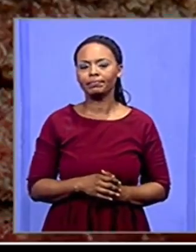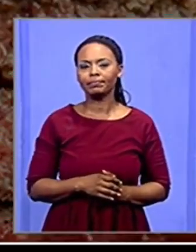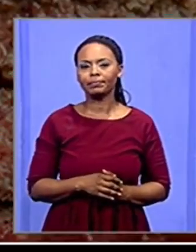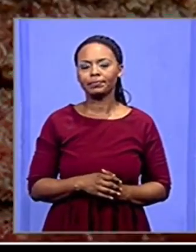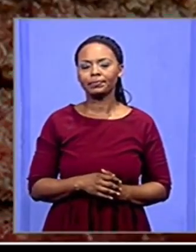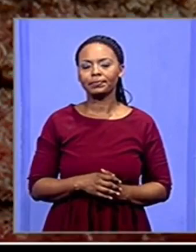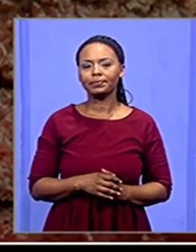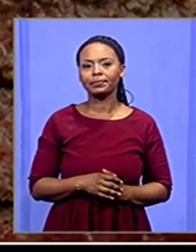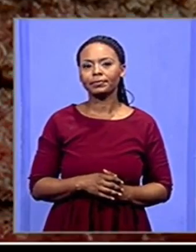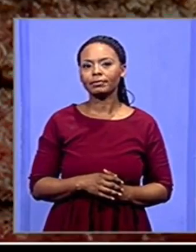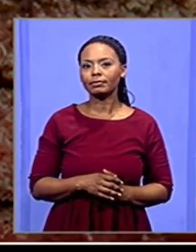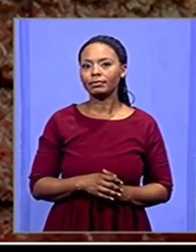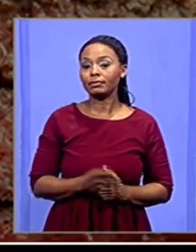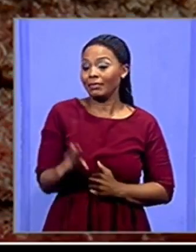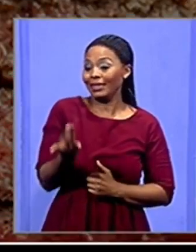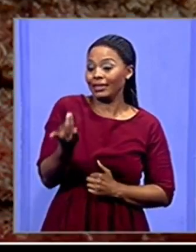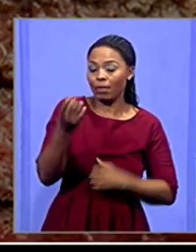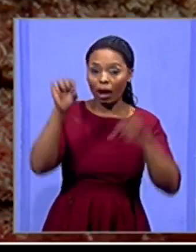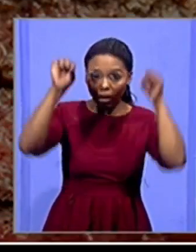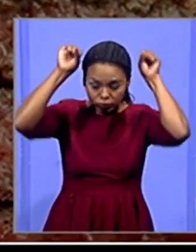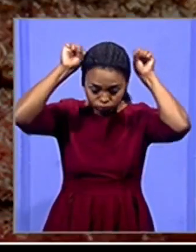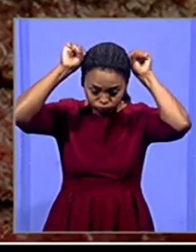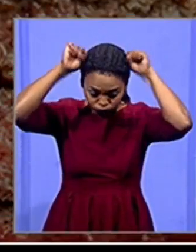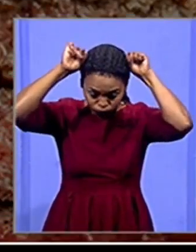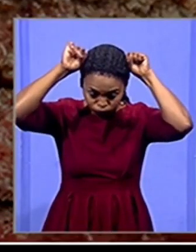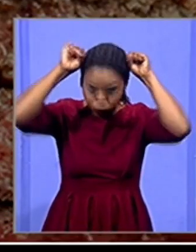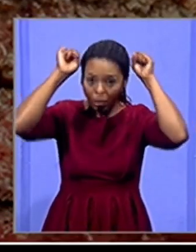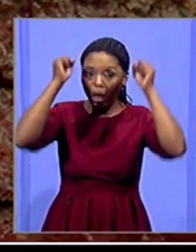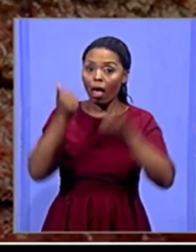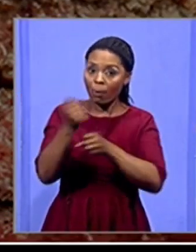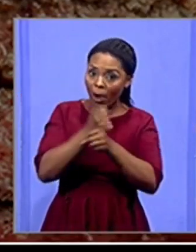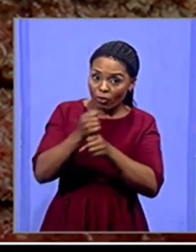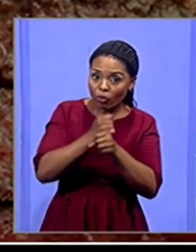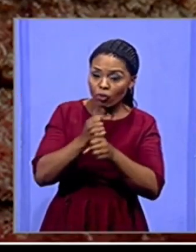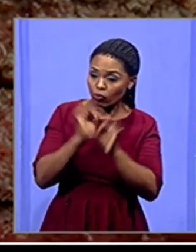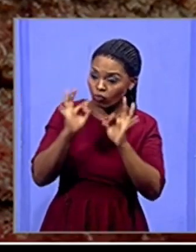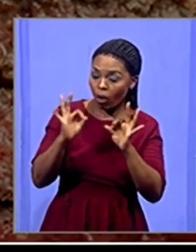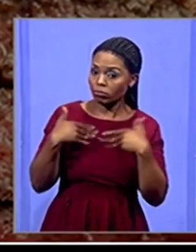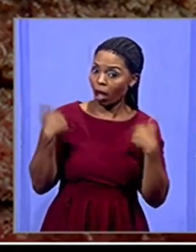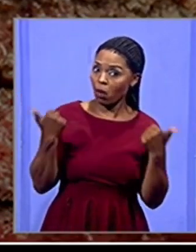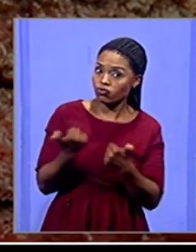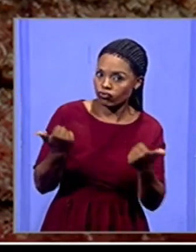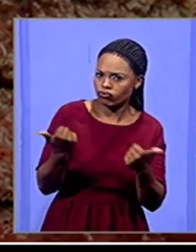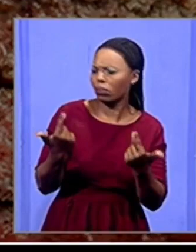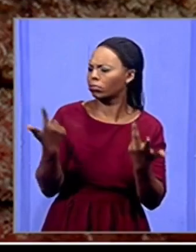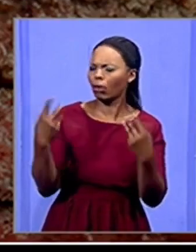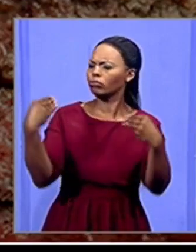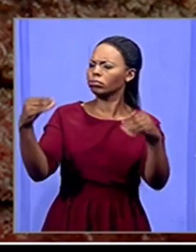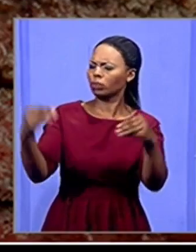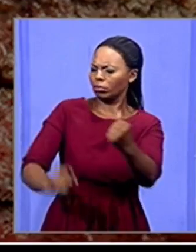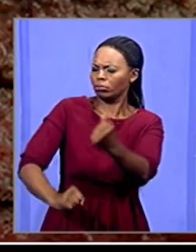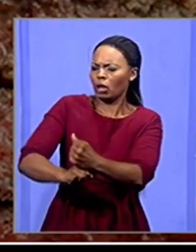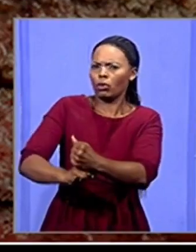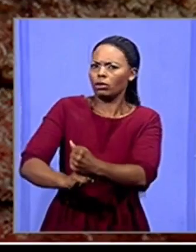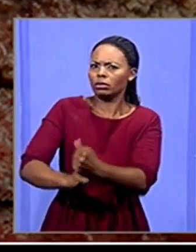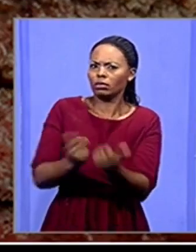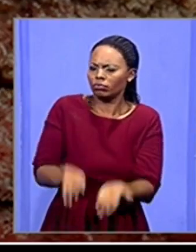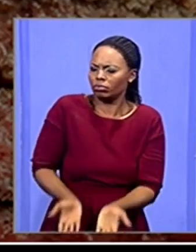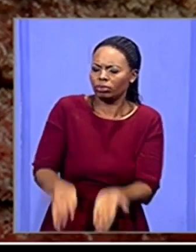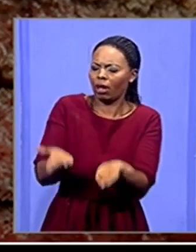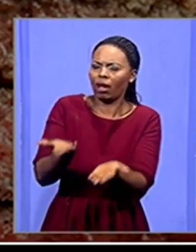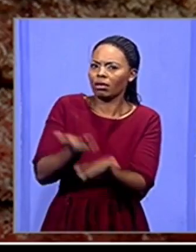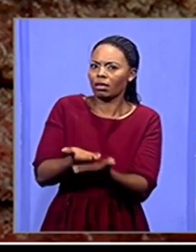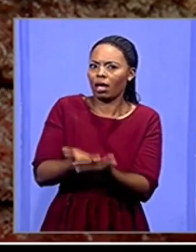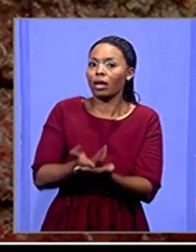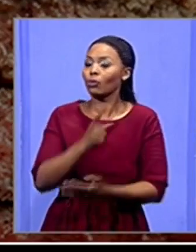ge e le gore ka nnete nama ya tonki e na le phepo aowa ga a šetša diammakete o mo botse e le gore re ka mo sapota nna re se segolo re